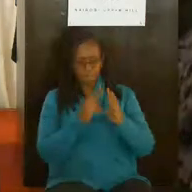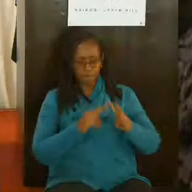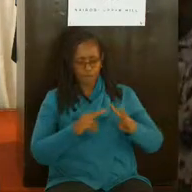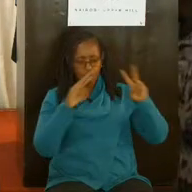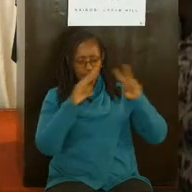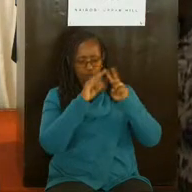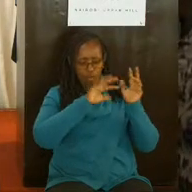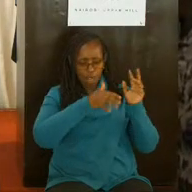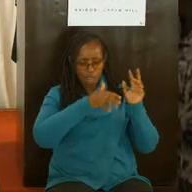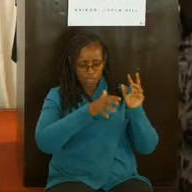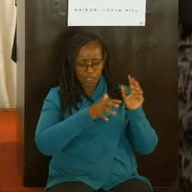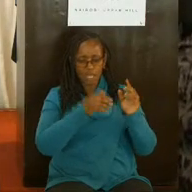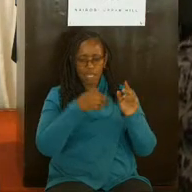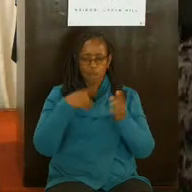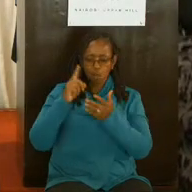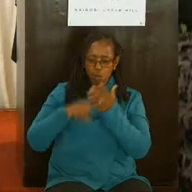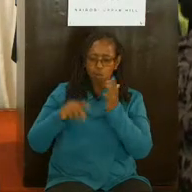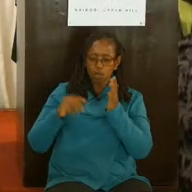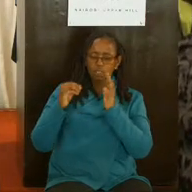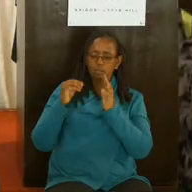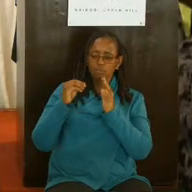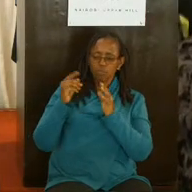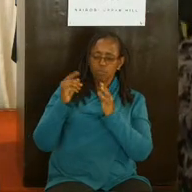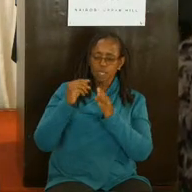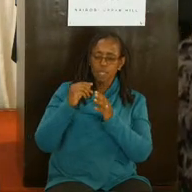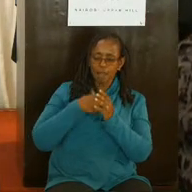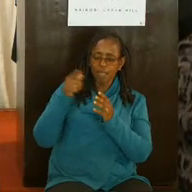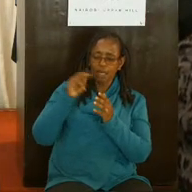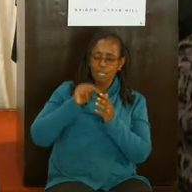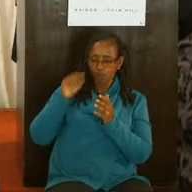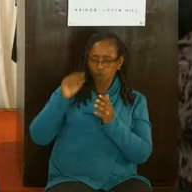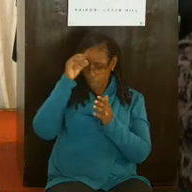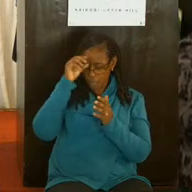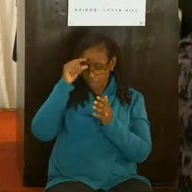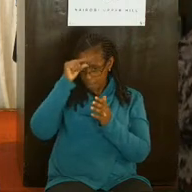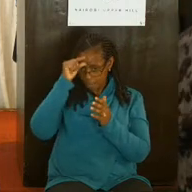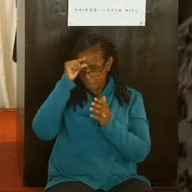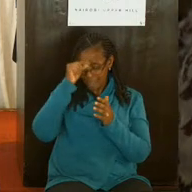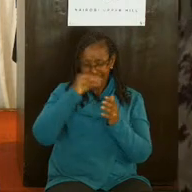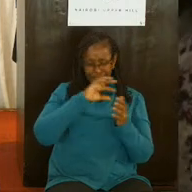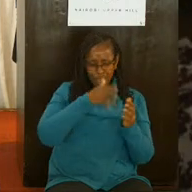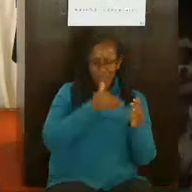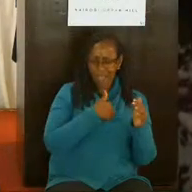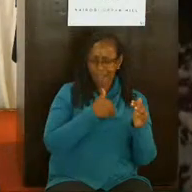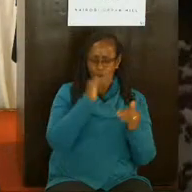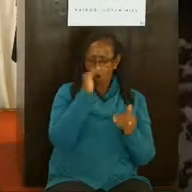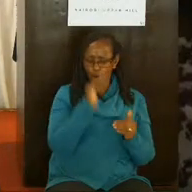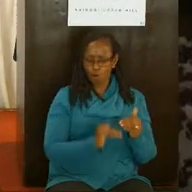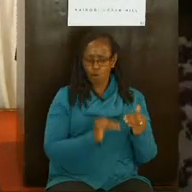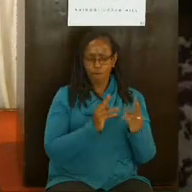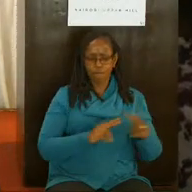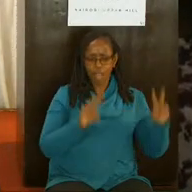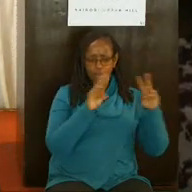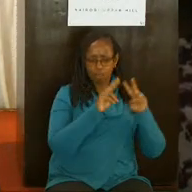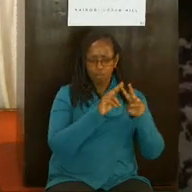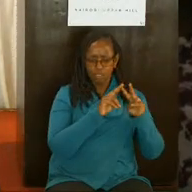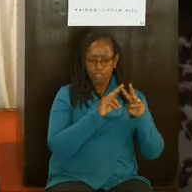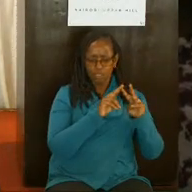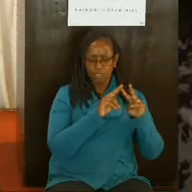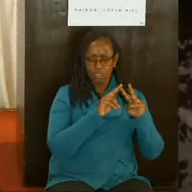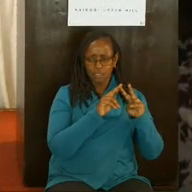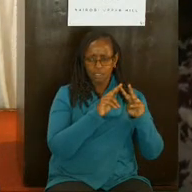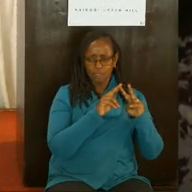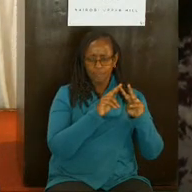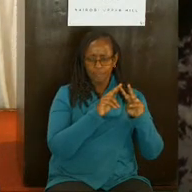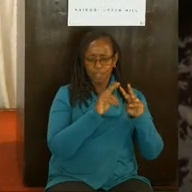we surveying more testing at the national government whereby seeing Counties have very low values against the approaches